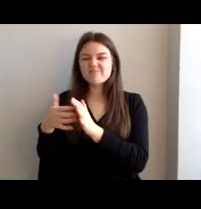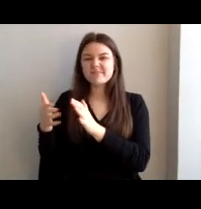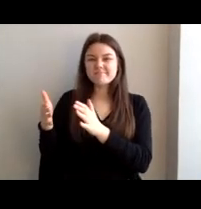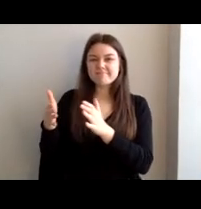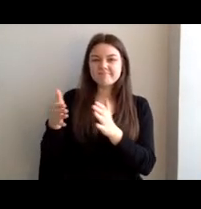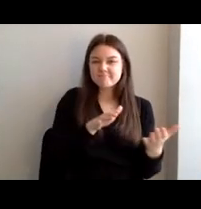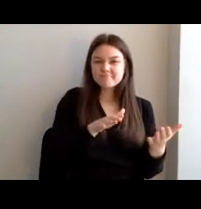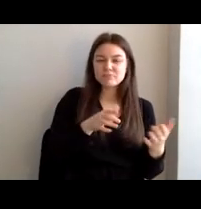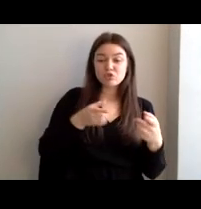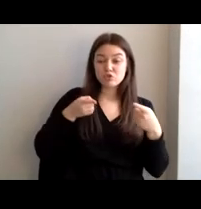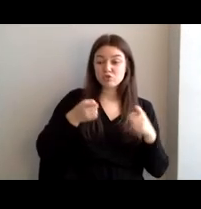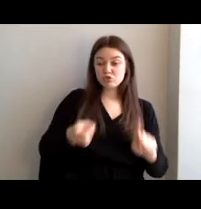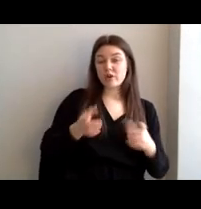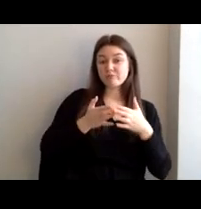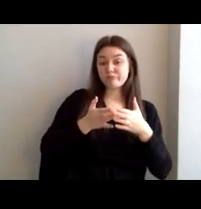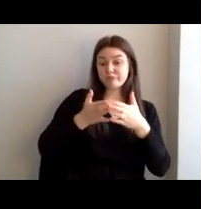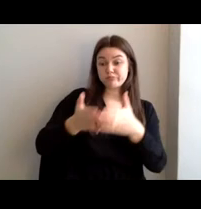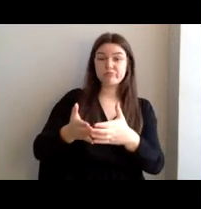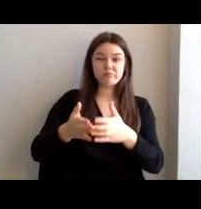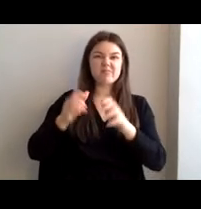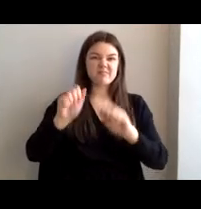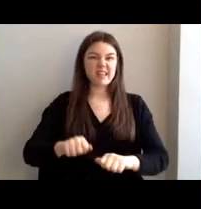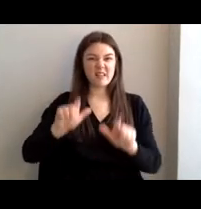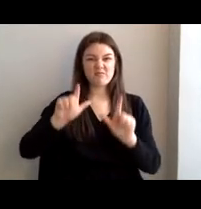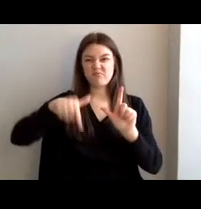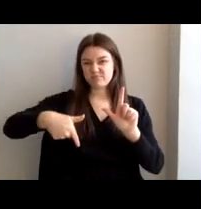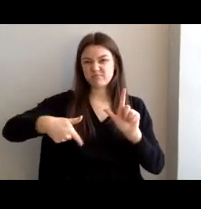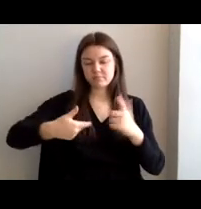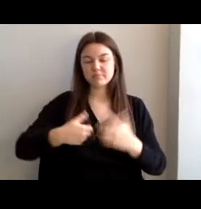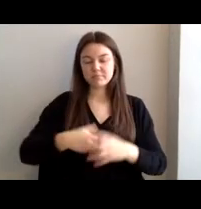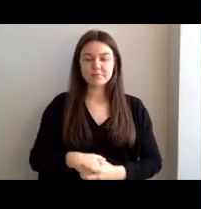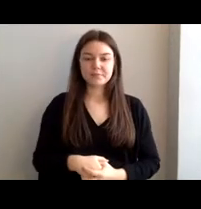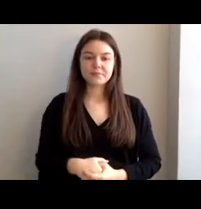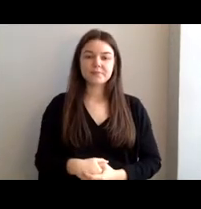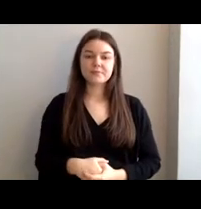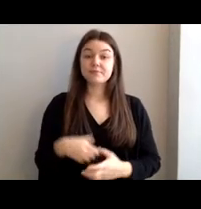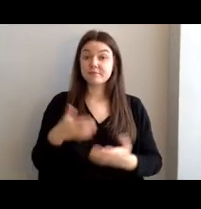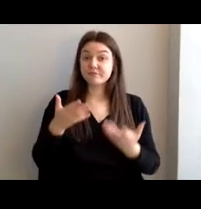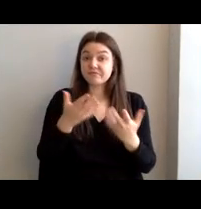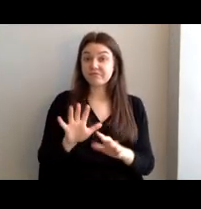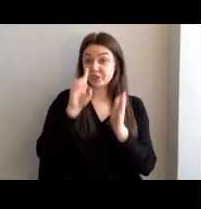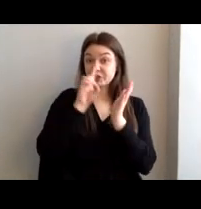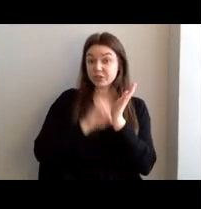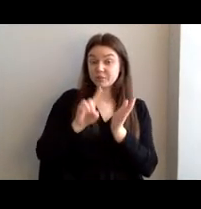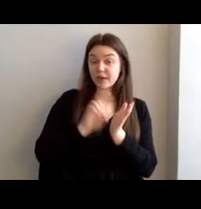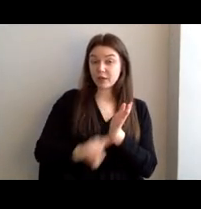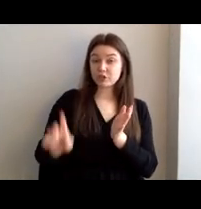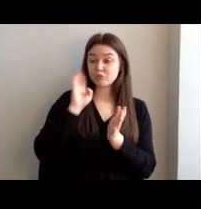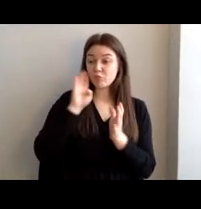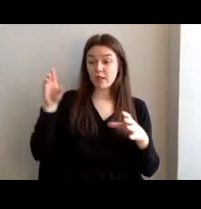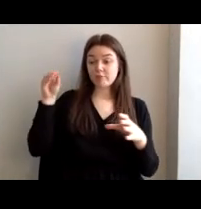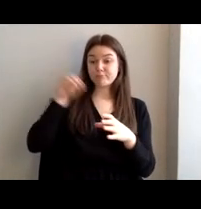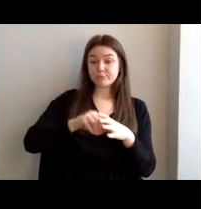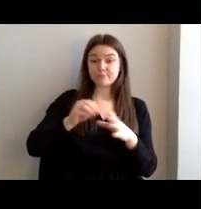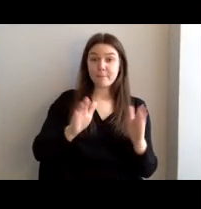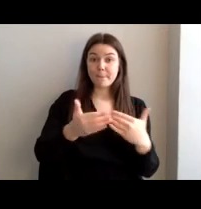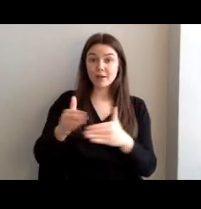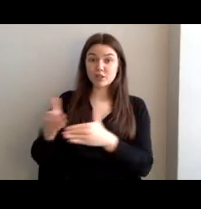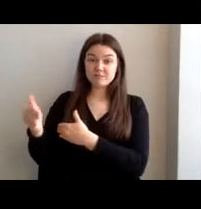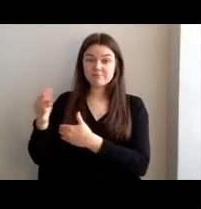transit, then they could spoil. And after we do the inspection, they're put into their packaging, and we'll check for that